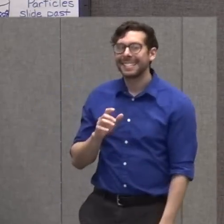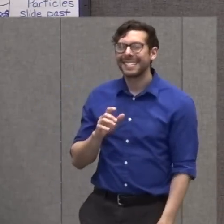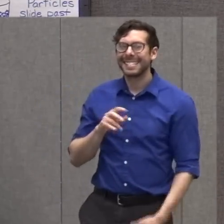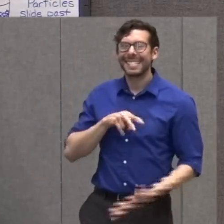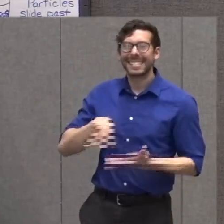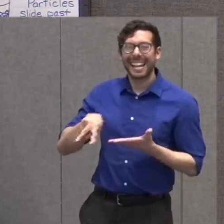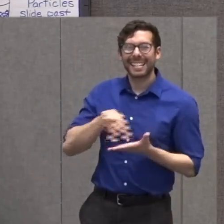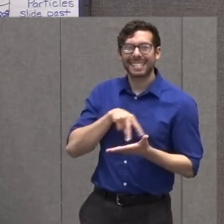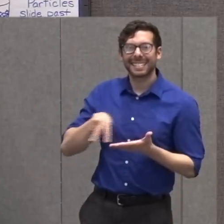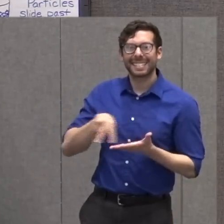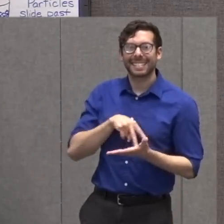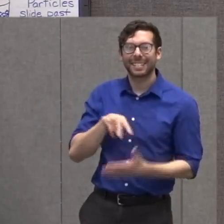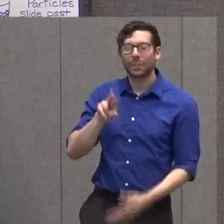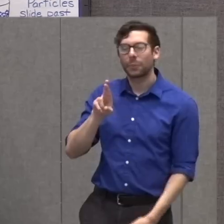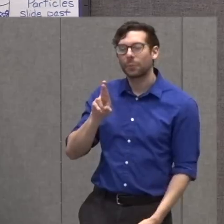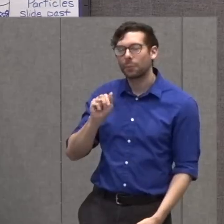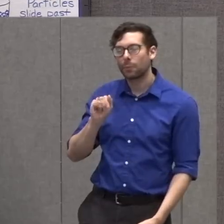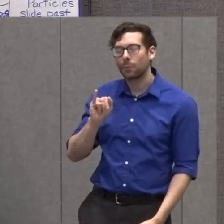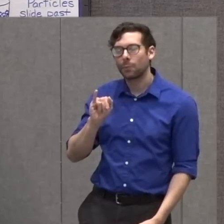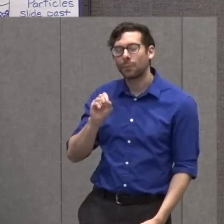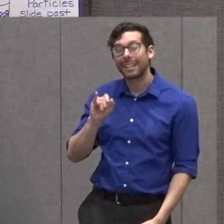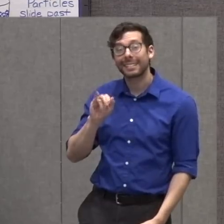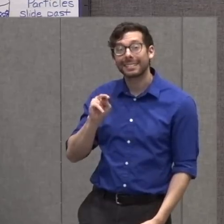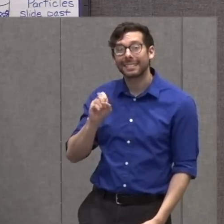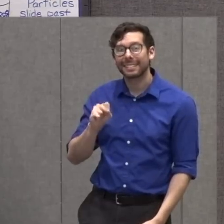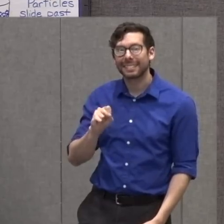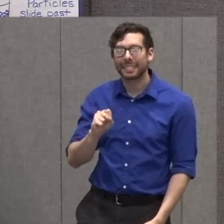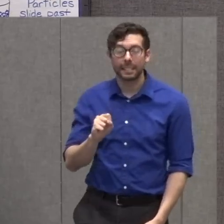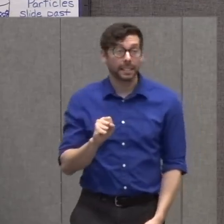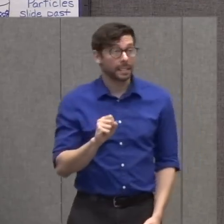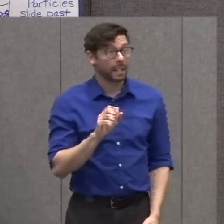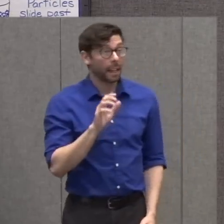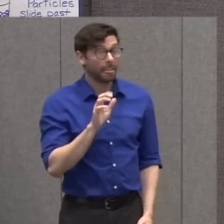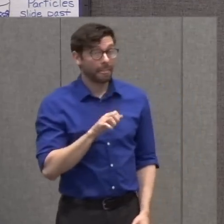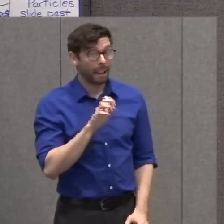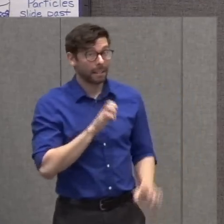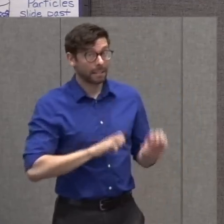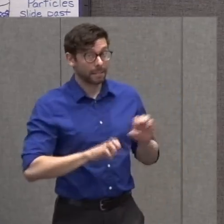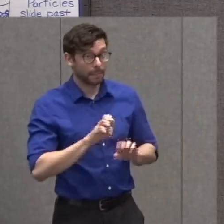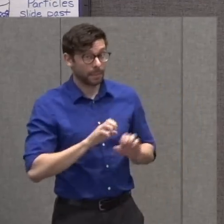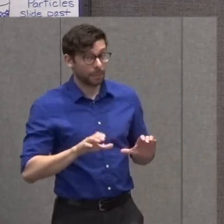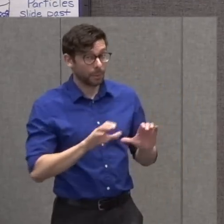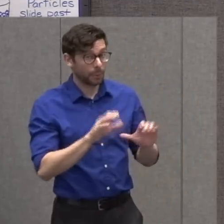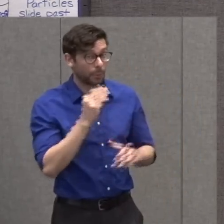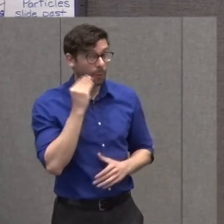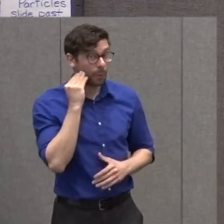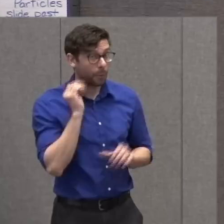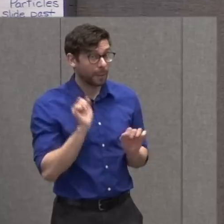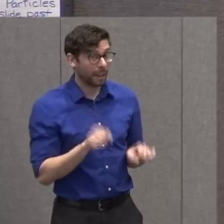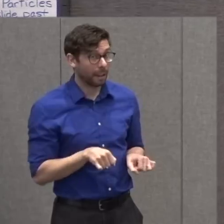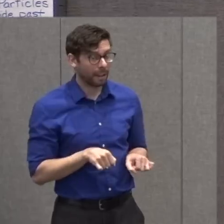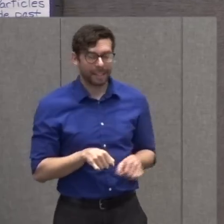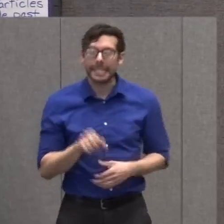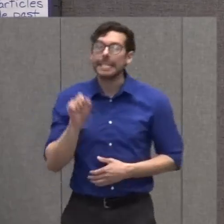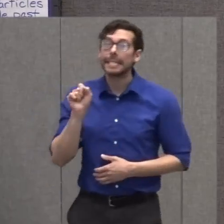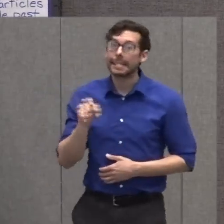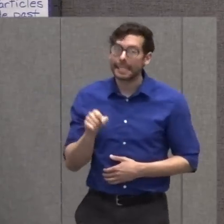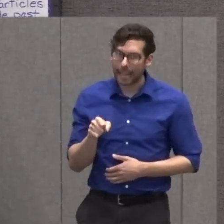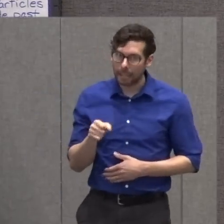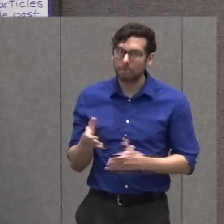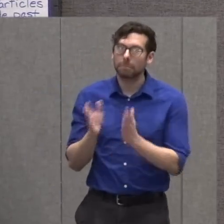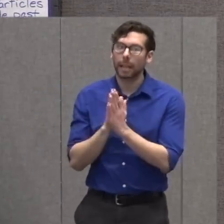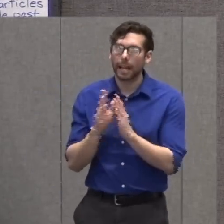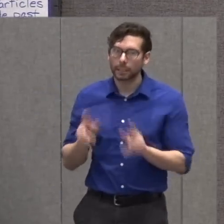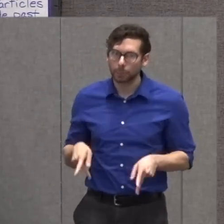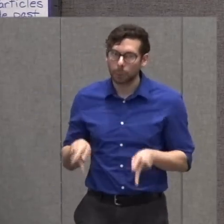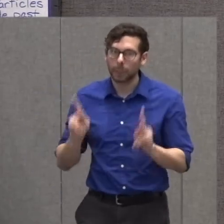Is this an experiment you can do at home? Yes. With the I think it permission is, too. of your parents or grown-ups or whoever you're